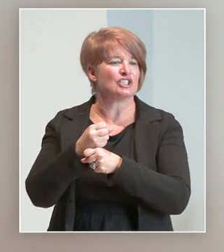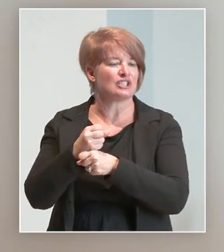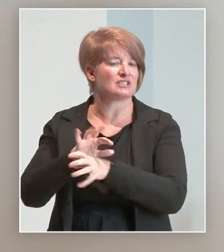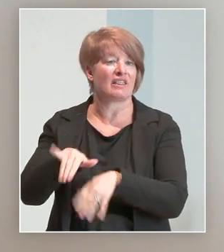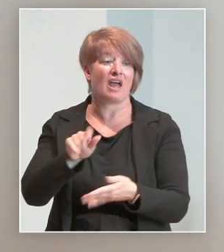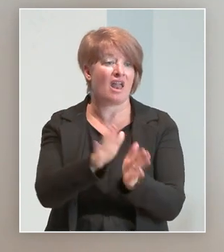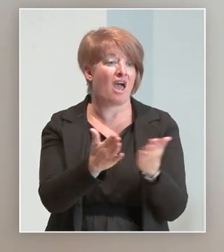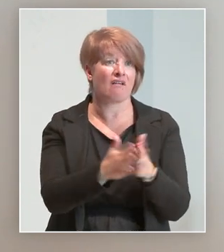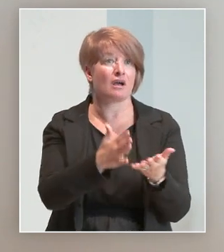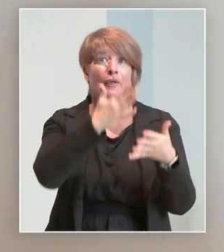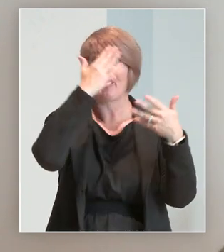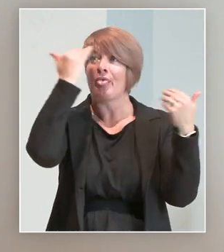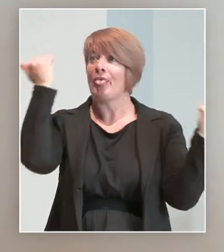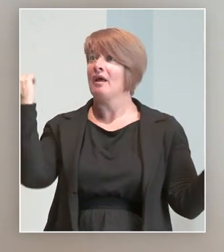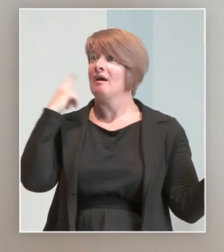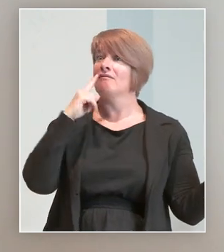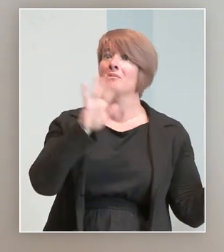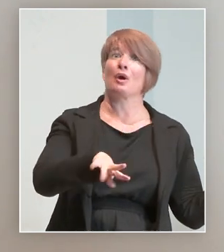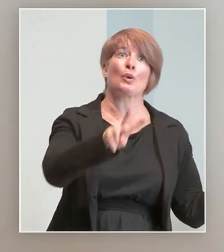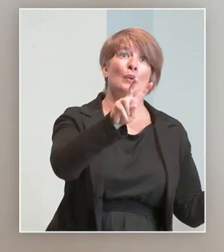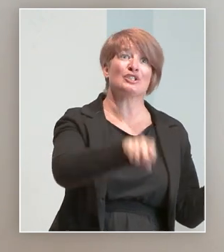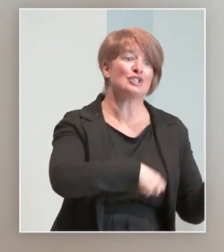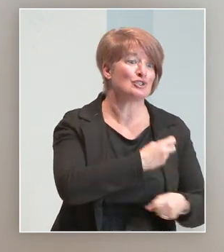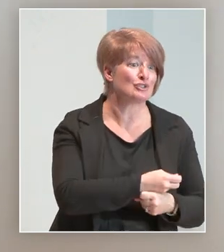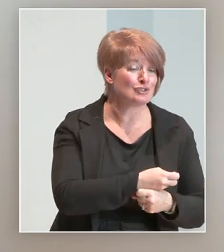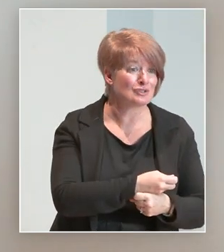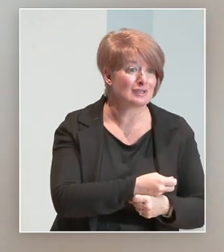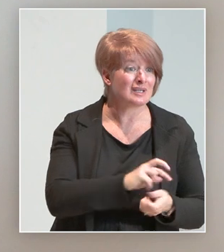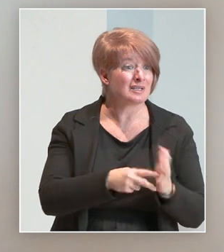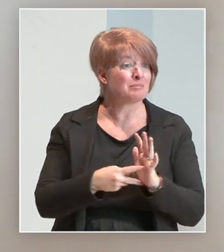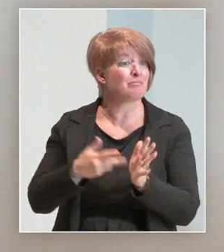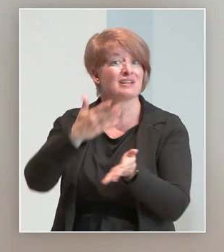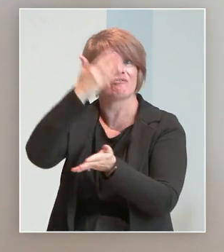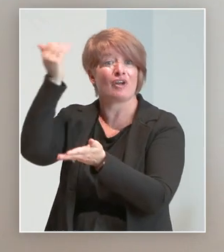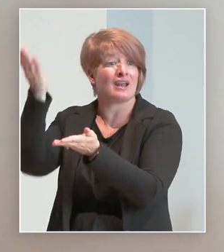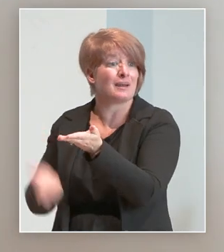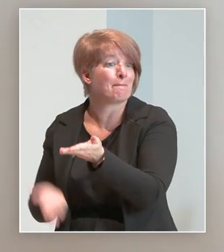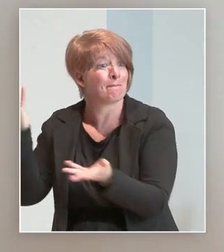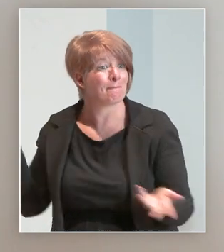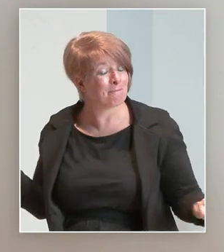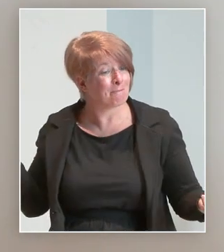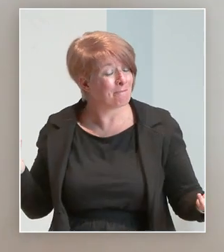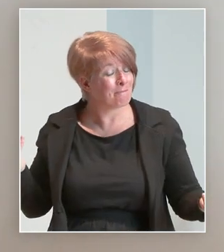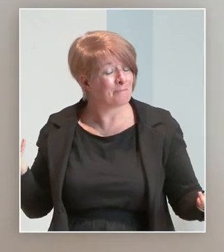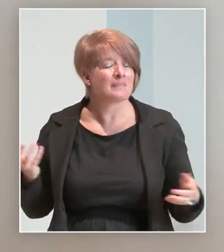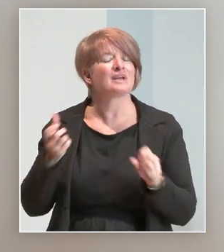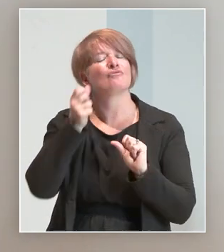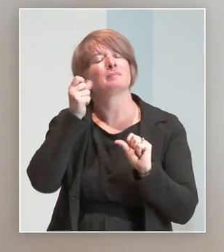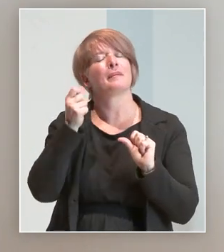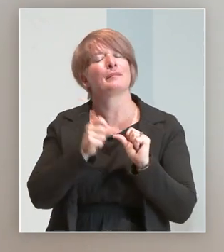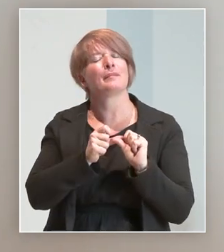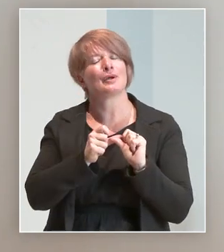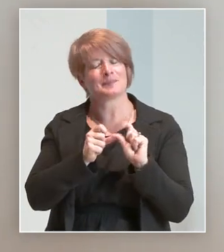collective memory for nearly 2 centuries, threatening to also erase its creator from collective human consciousness. Remember how